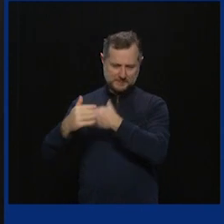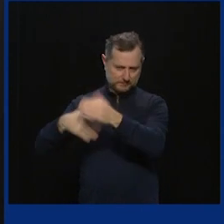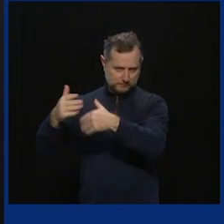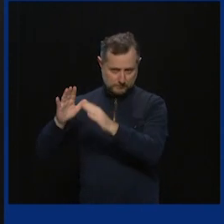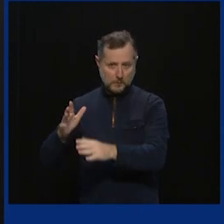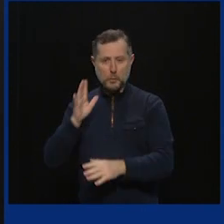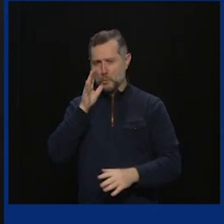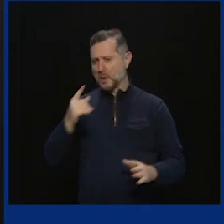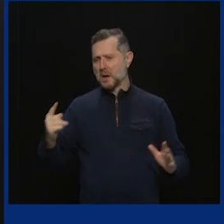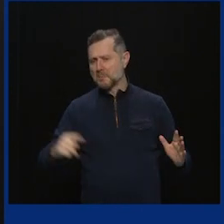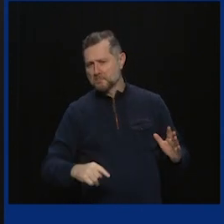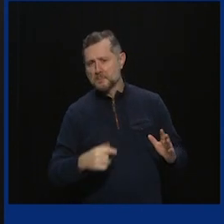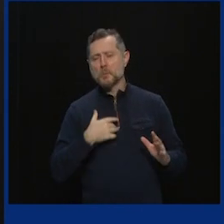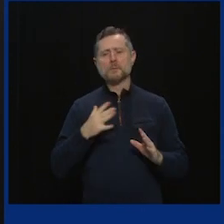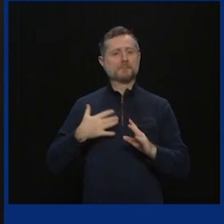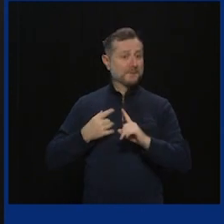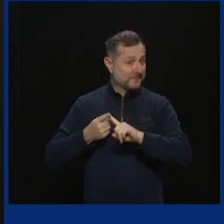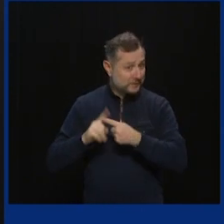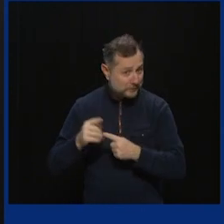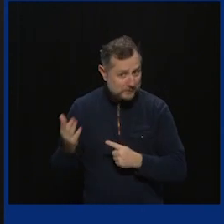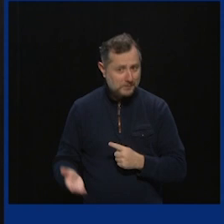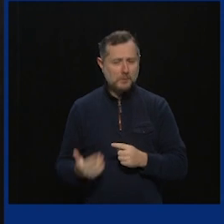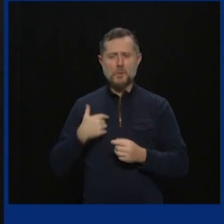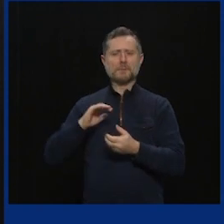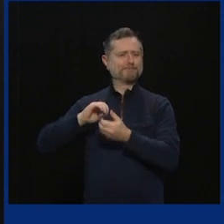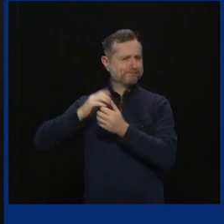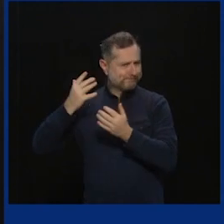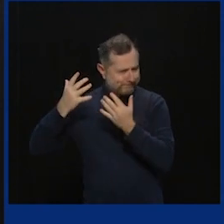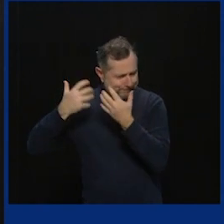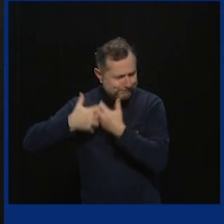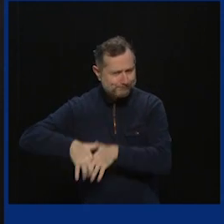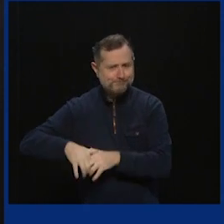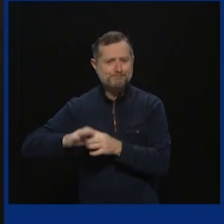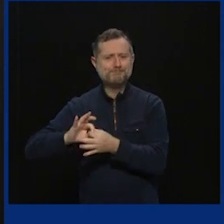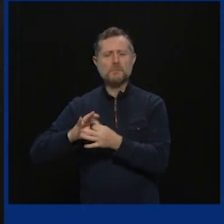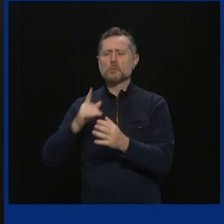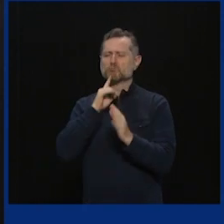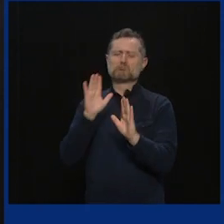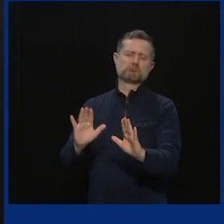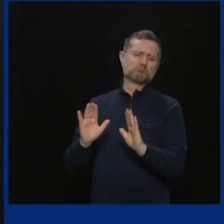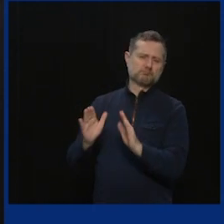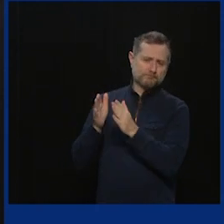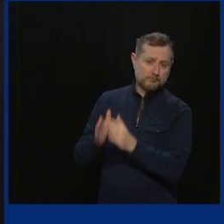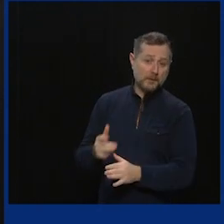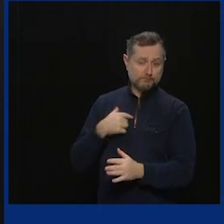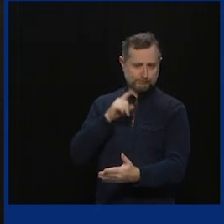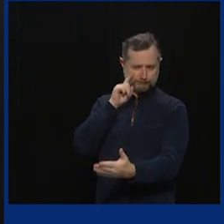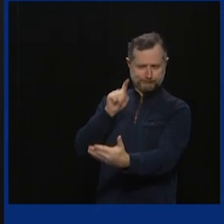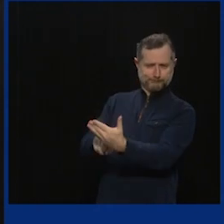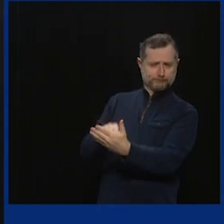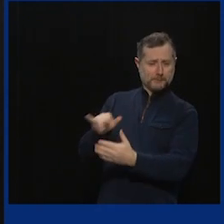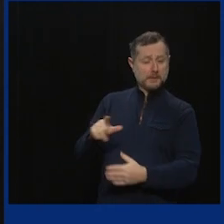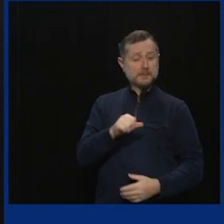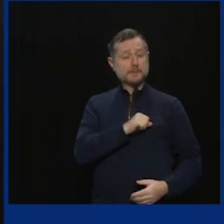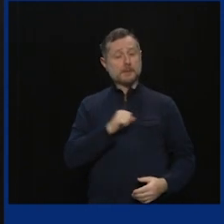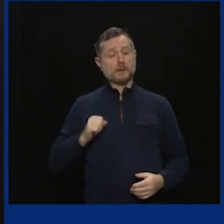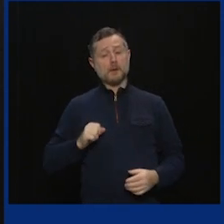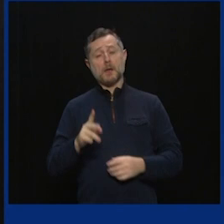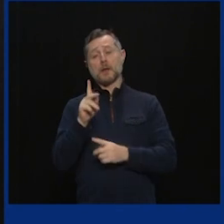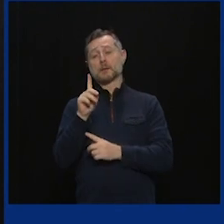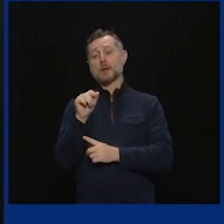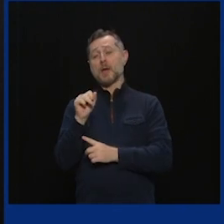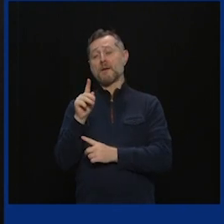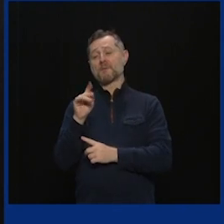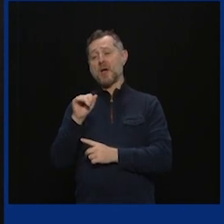since I was in Congress serving with her. So Nida Velazquez. Also, I do want to recognize Senator Brian Cavanaugh, and he's here for so many reasons,